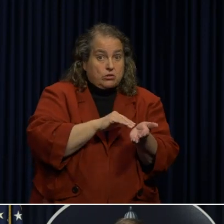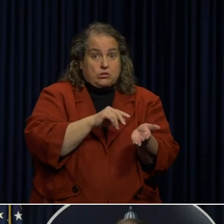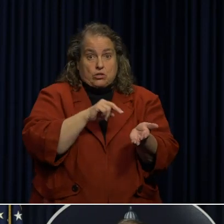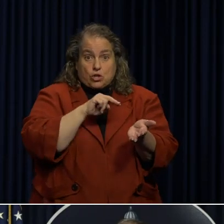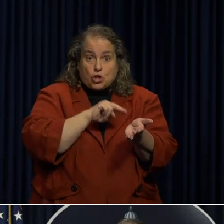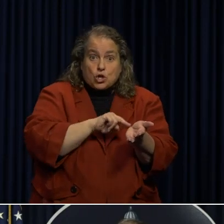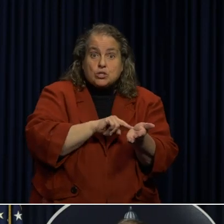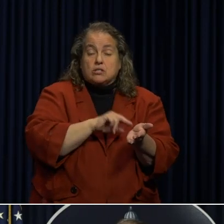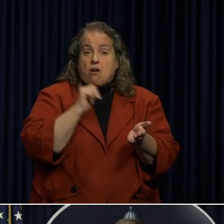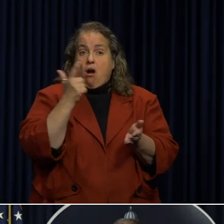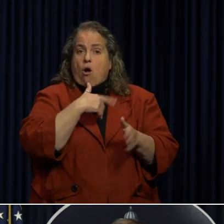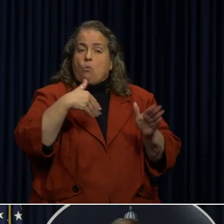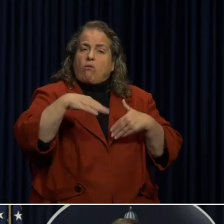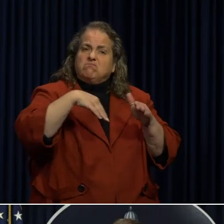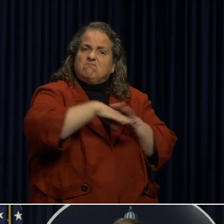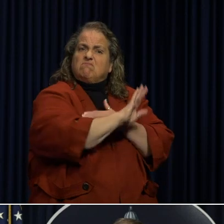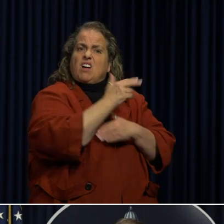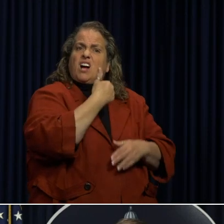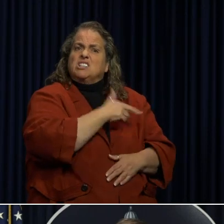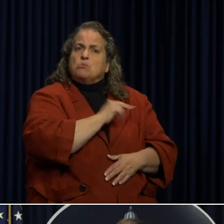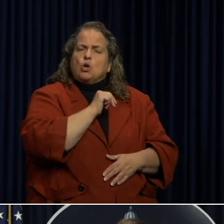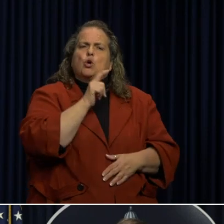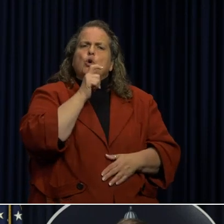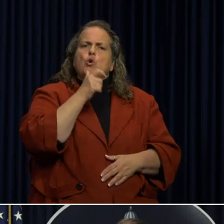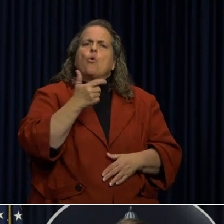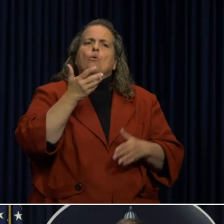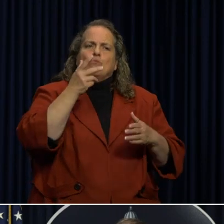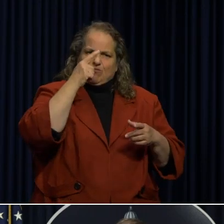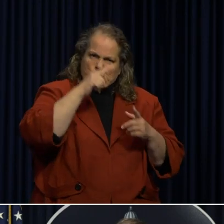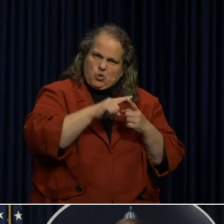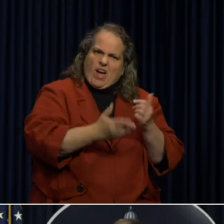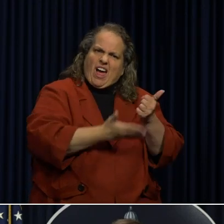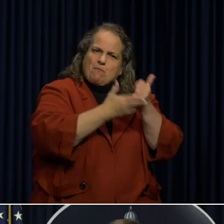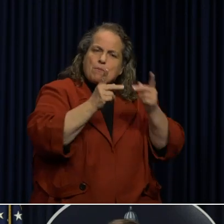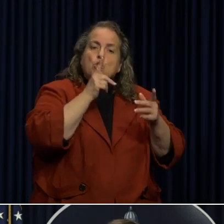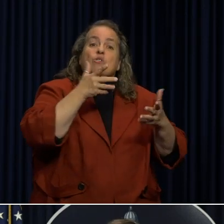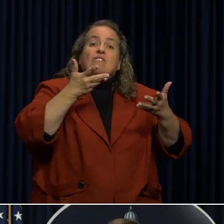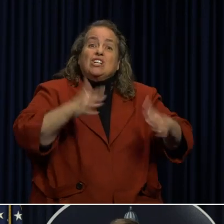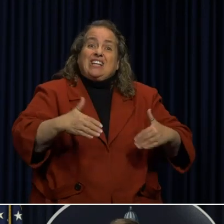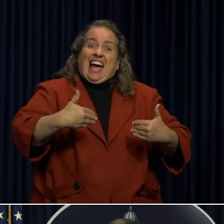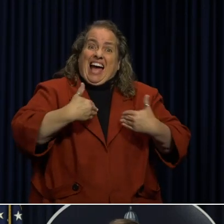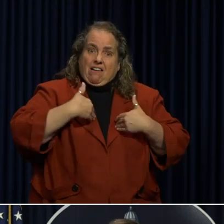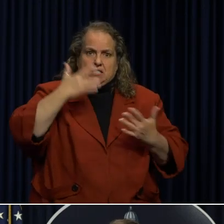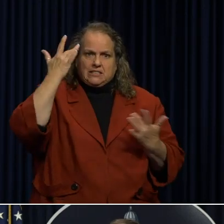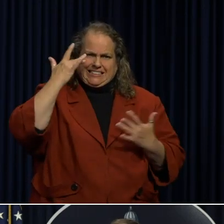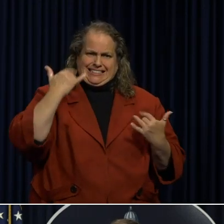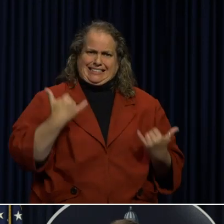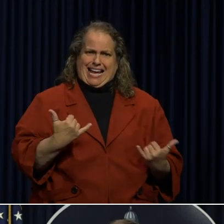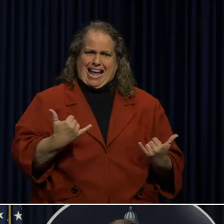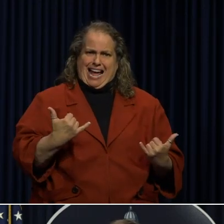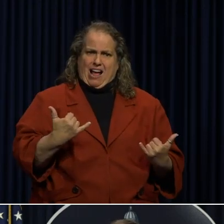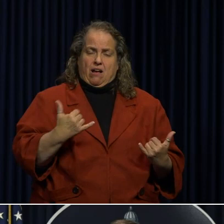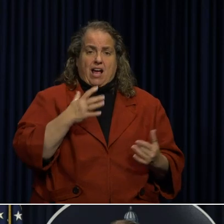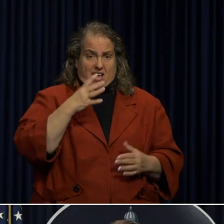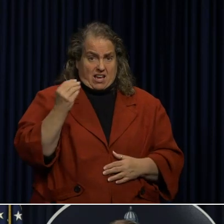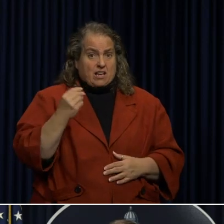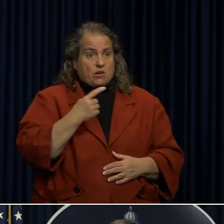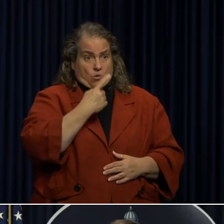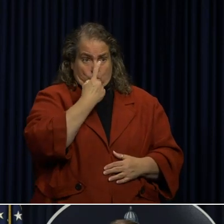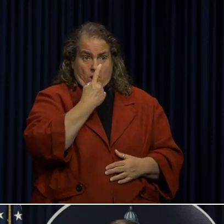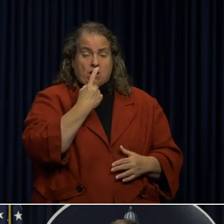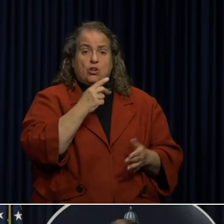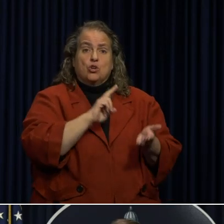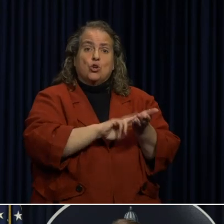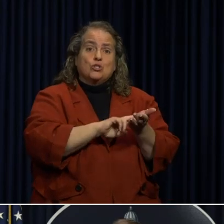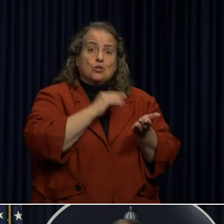the coronavirus, knowing what it can do to them, knowing that we have lost a healthcare worker in one of our